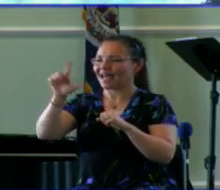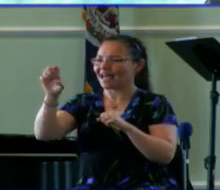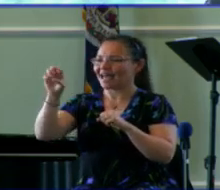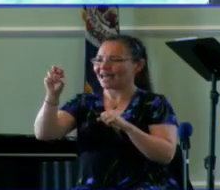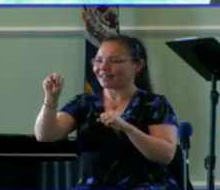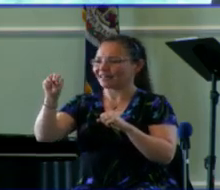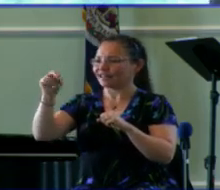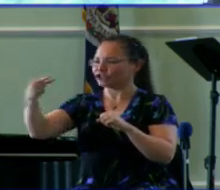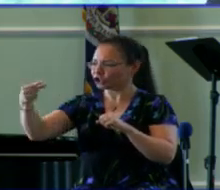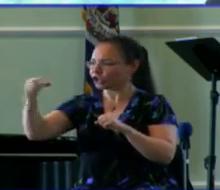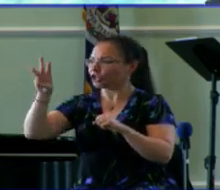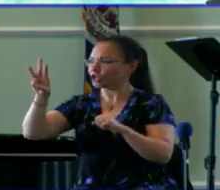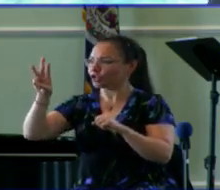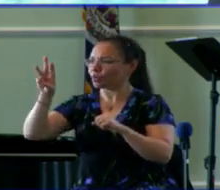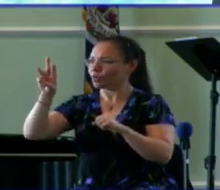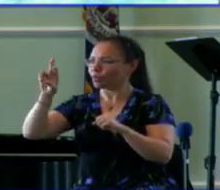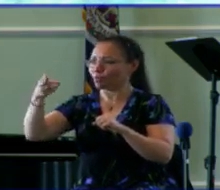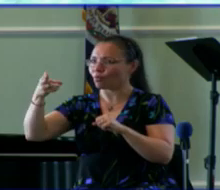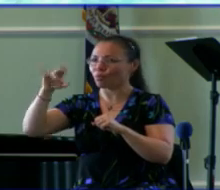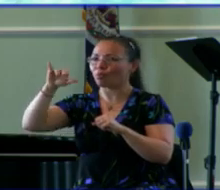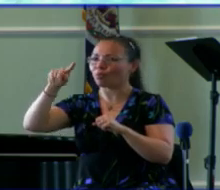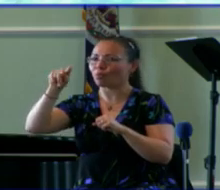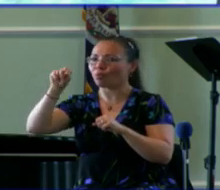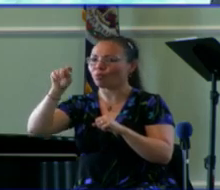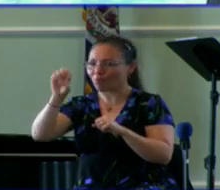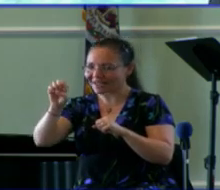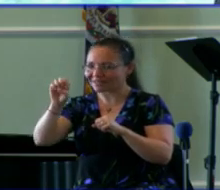I didn't even want to, you know, didn't want to touch it.